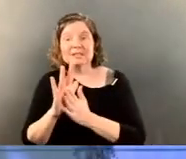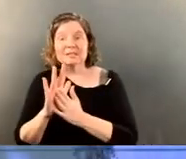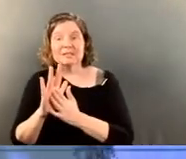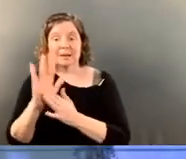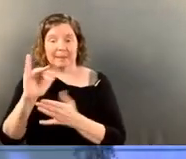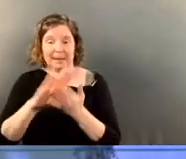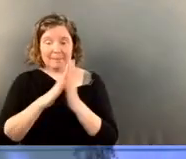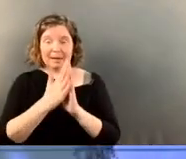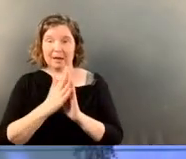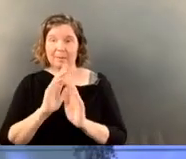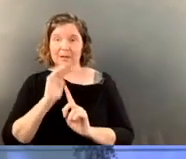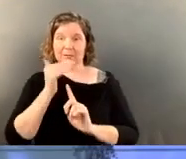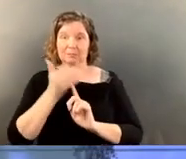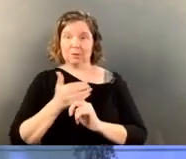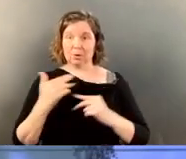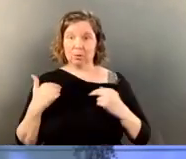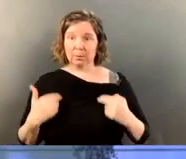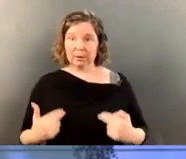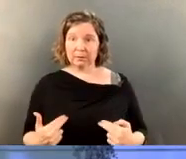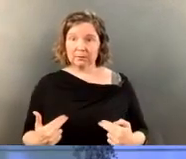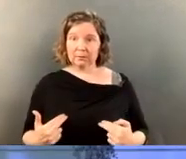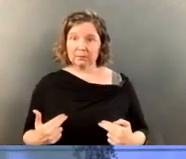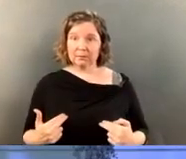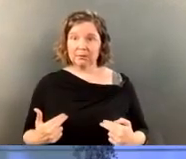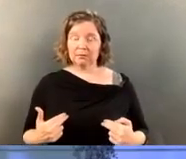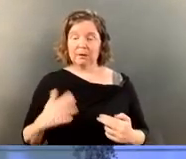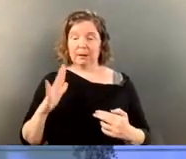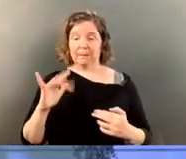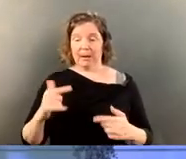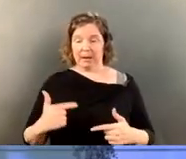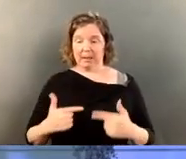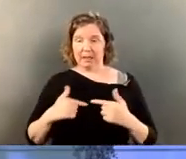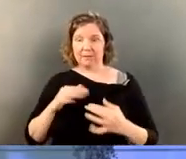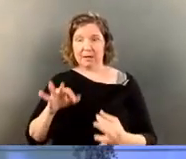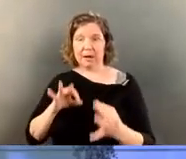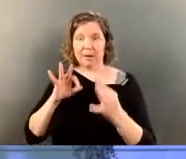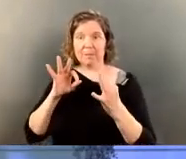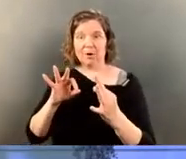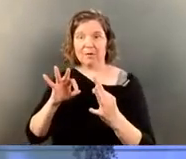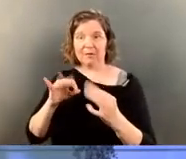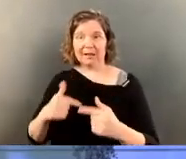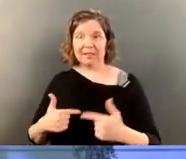by becoming a human being, by living a perfect life,